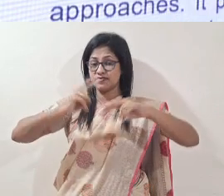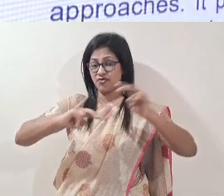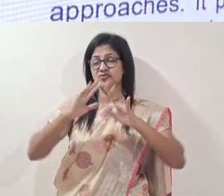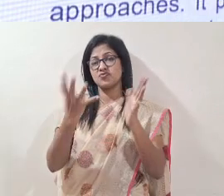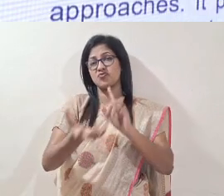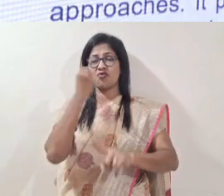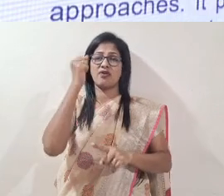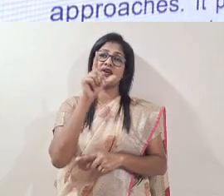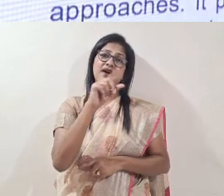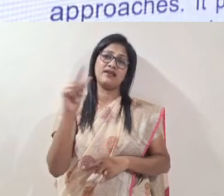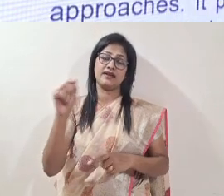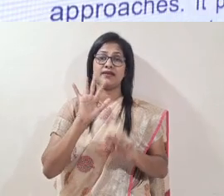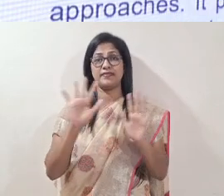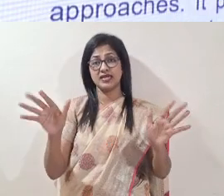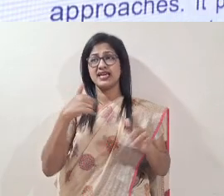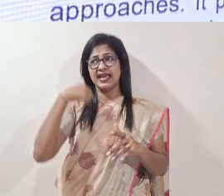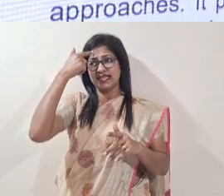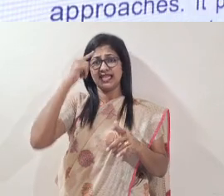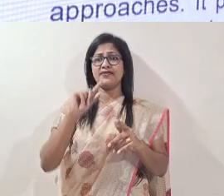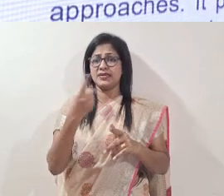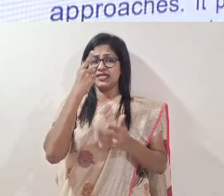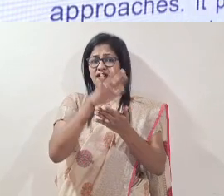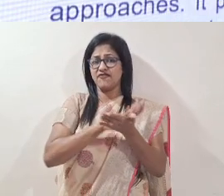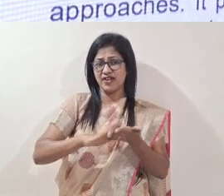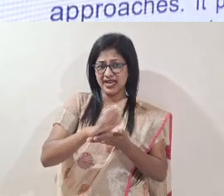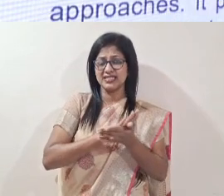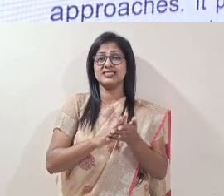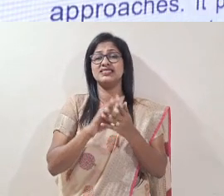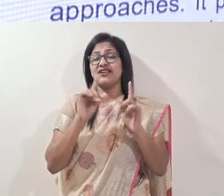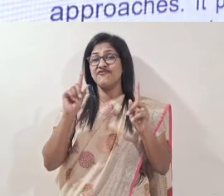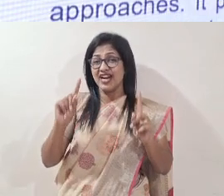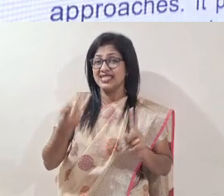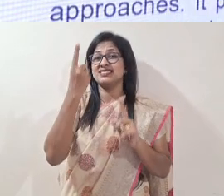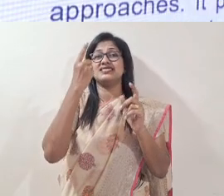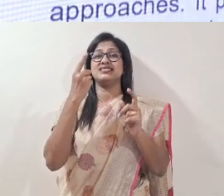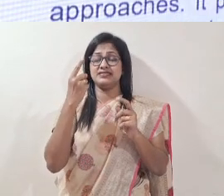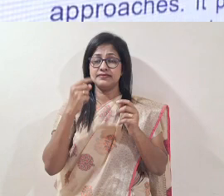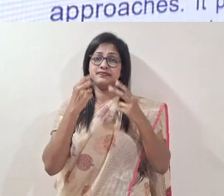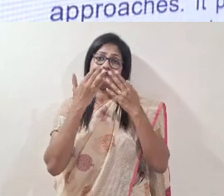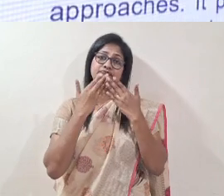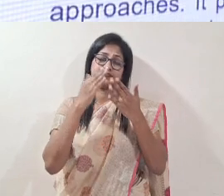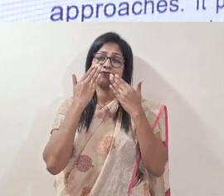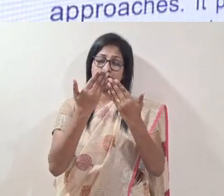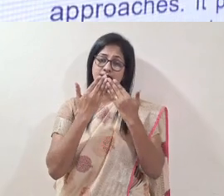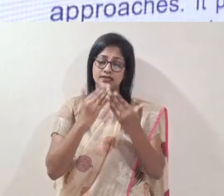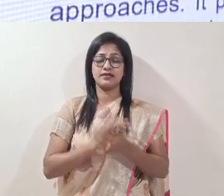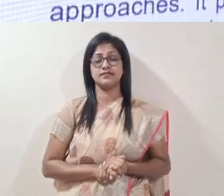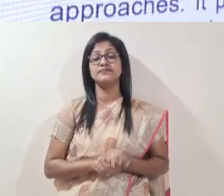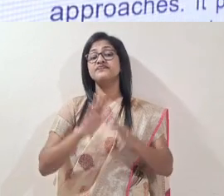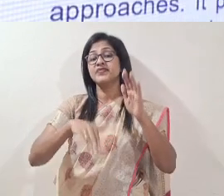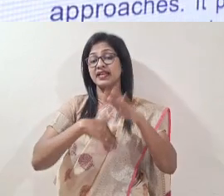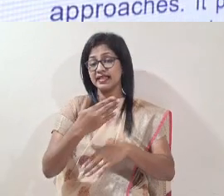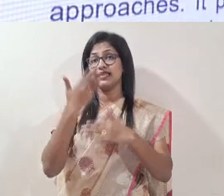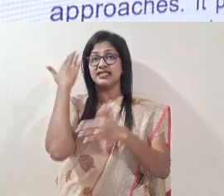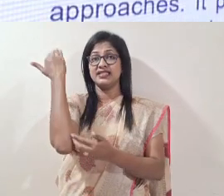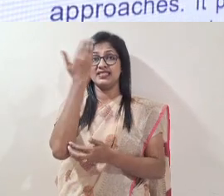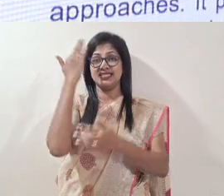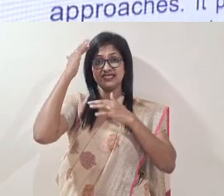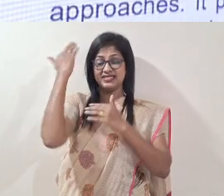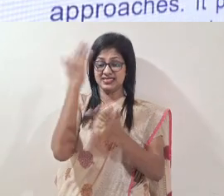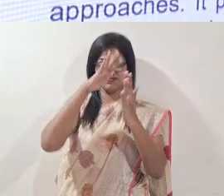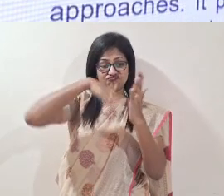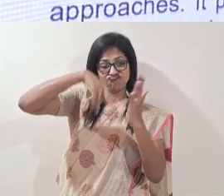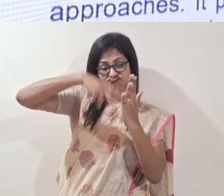think it's fine as a preliminary and explanatory studies. Then we did, of course, literature review